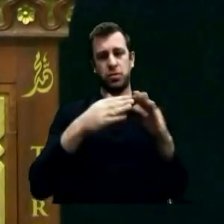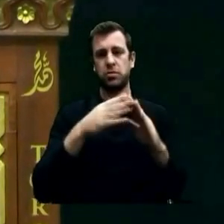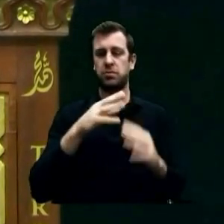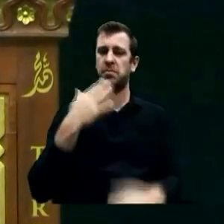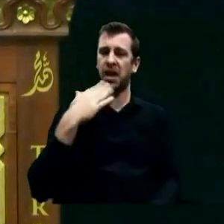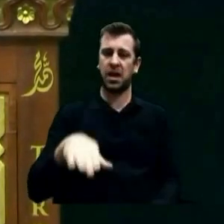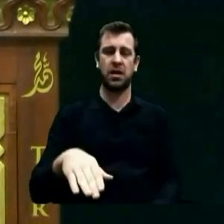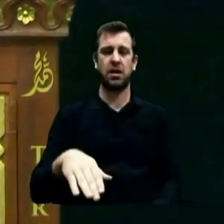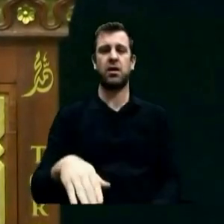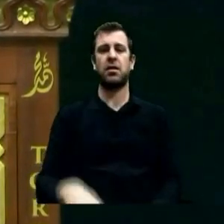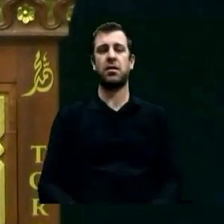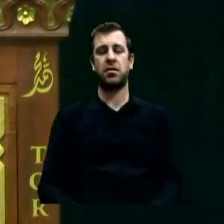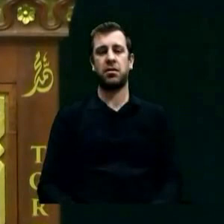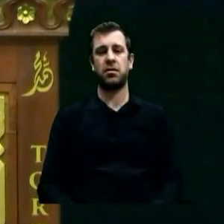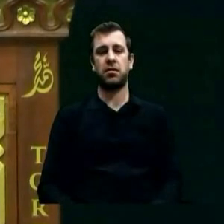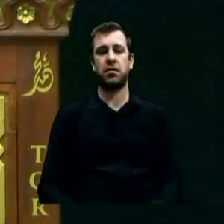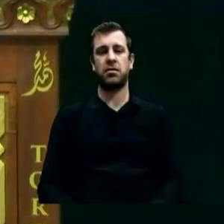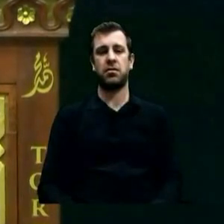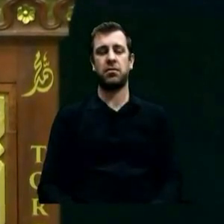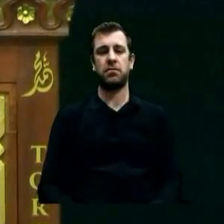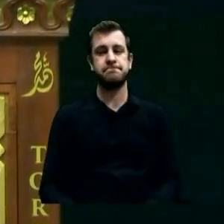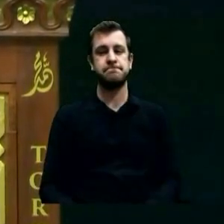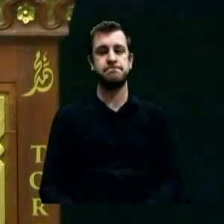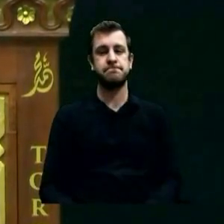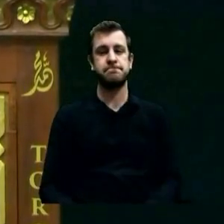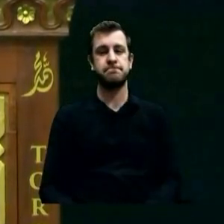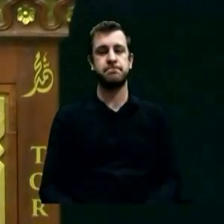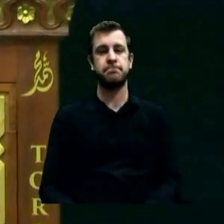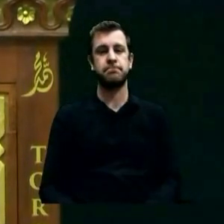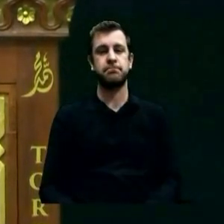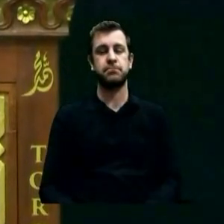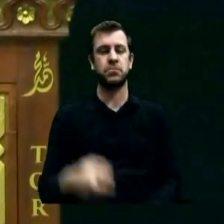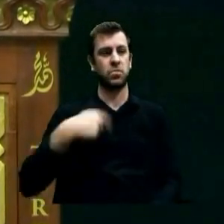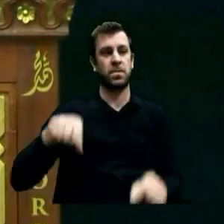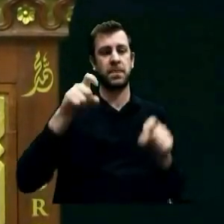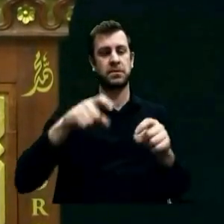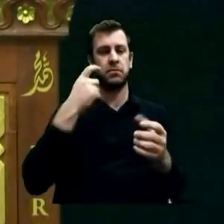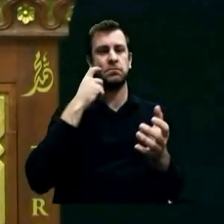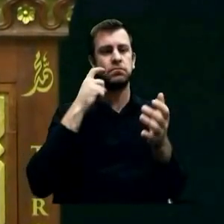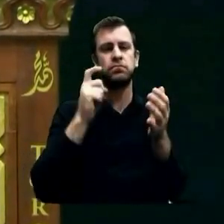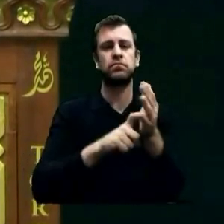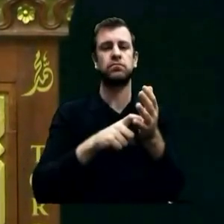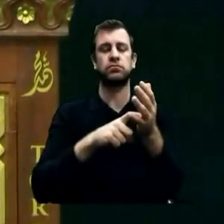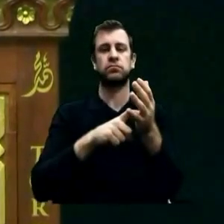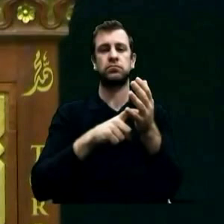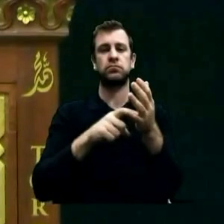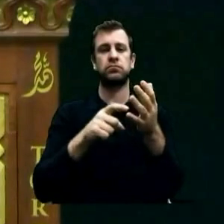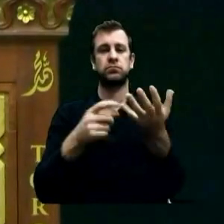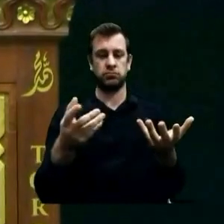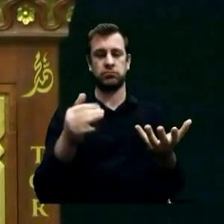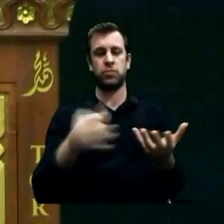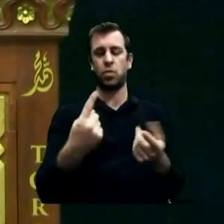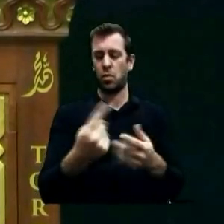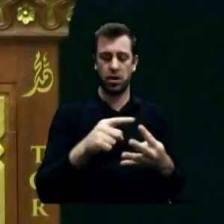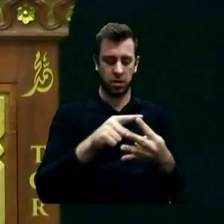by Yazid on Imam Hussein bin Ali alayhi salatu wasalam. This is where we have to realize one of the conditions is